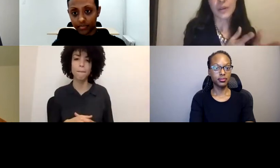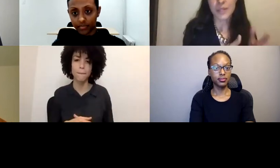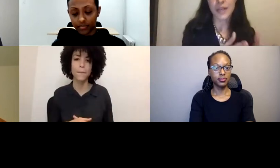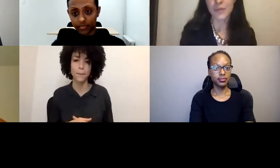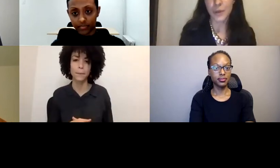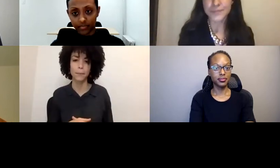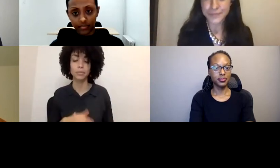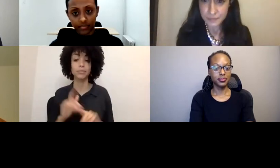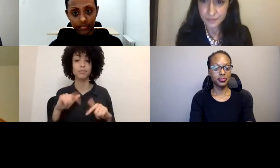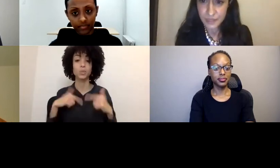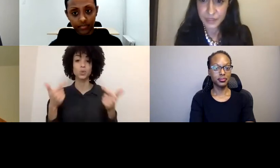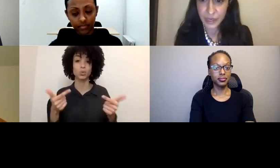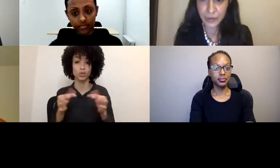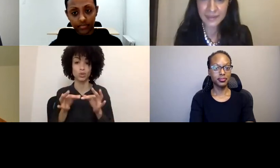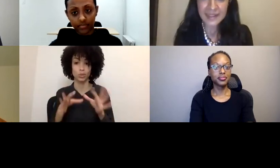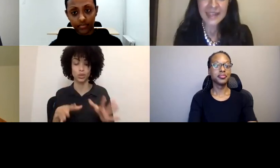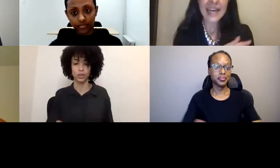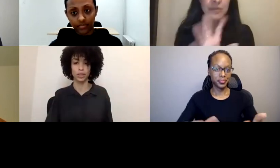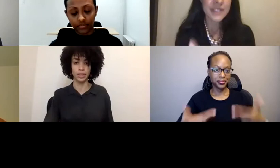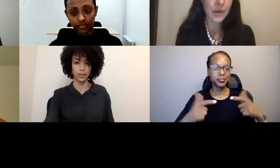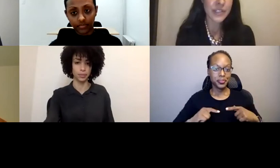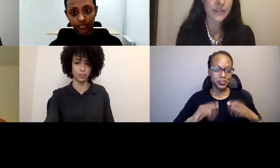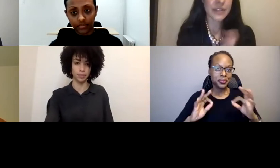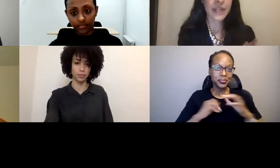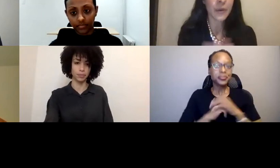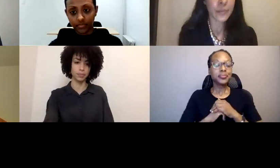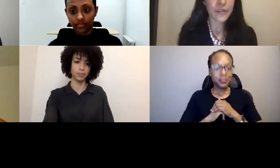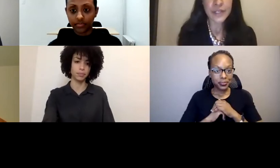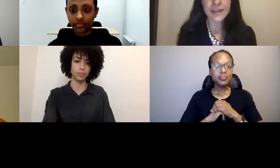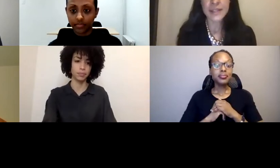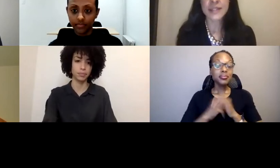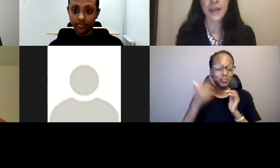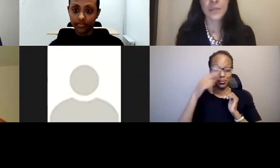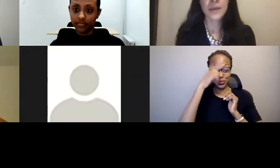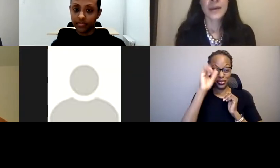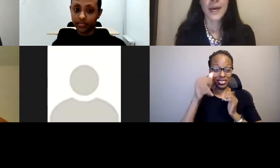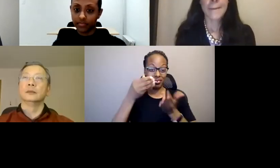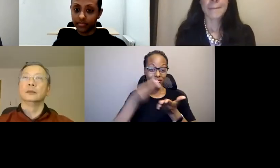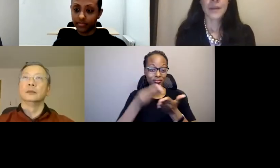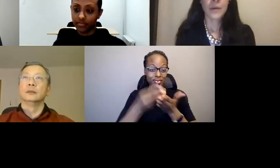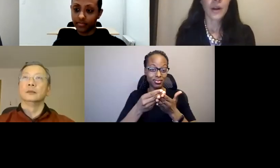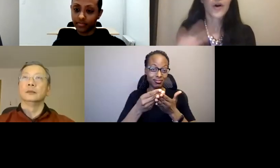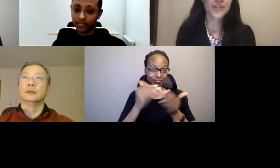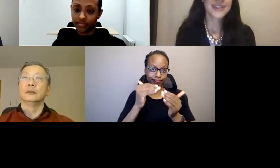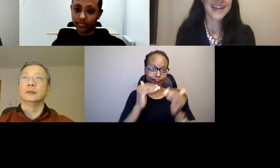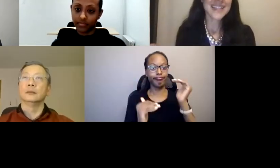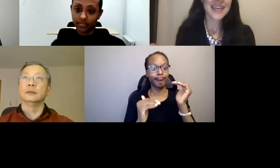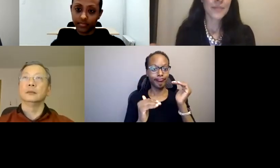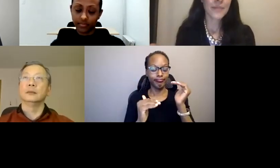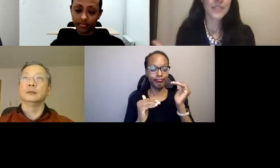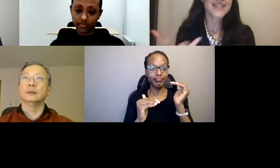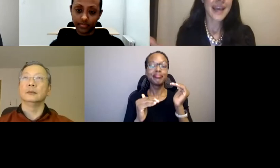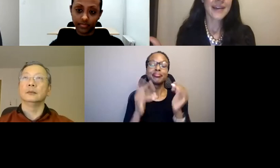are competing for. So as a result of this inequitable funding landscape, our cultural